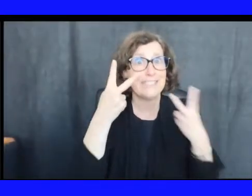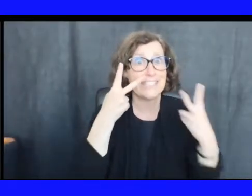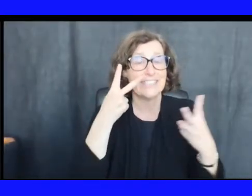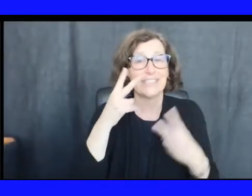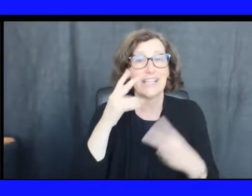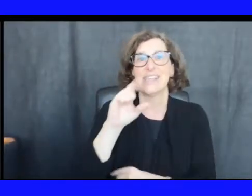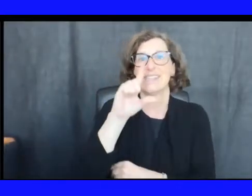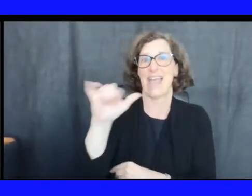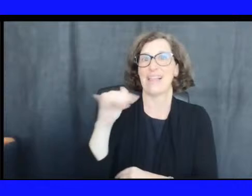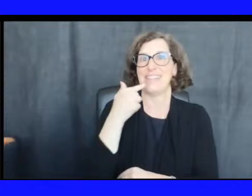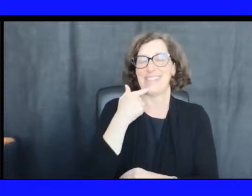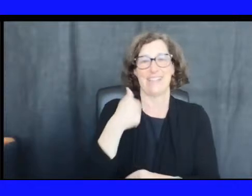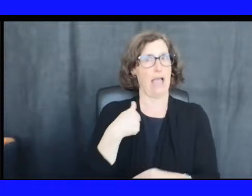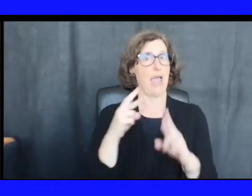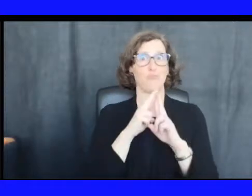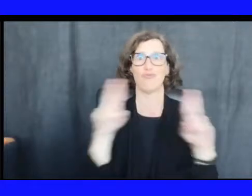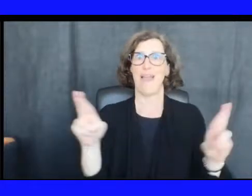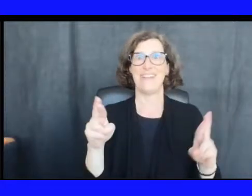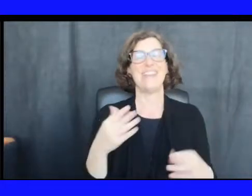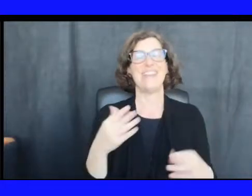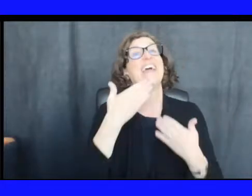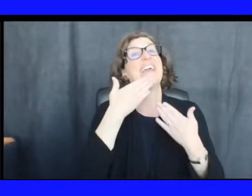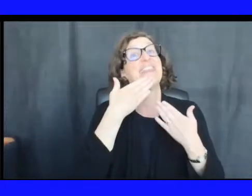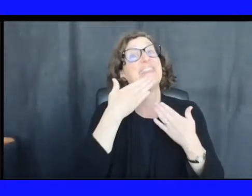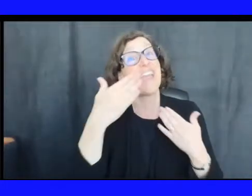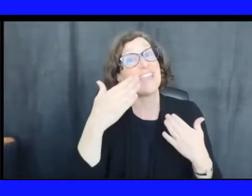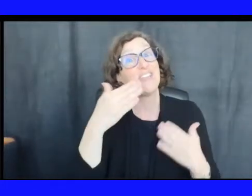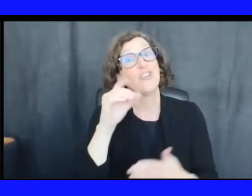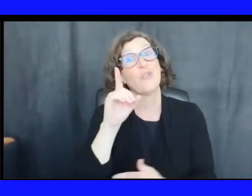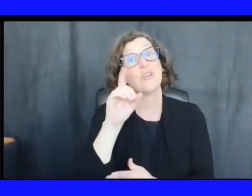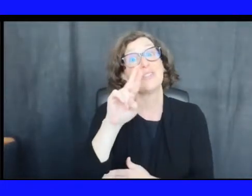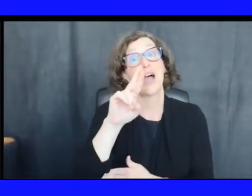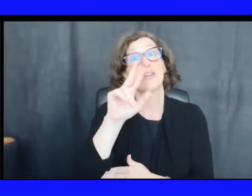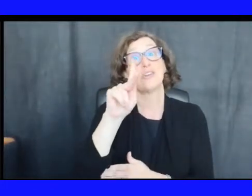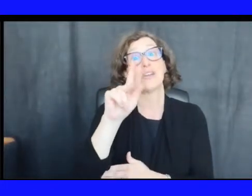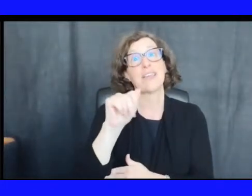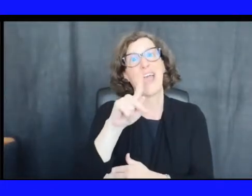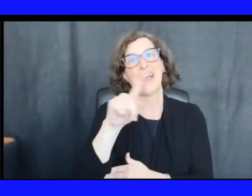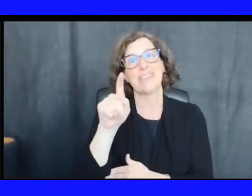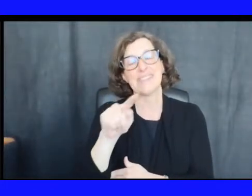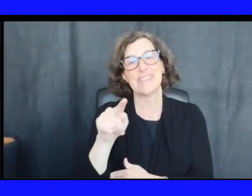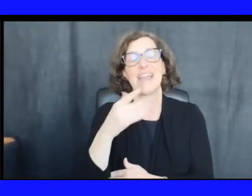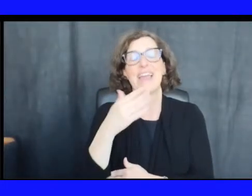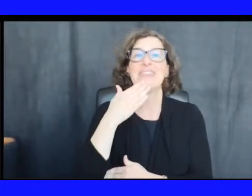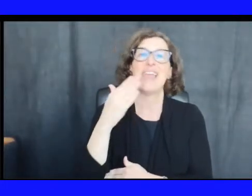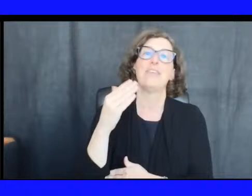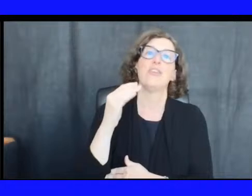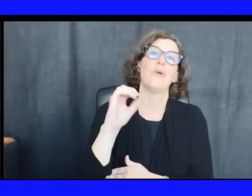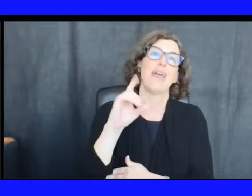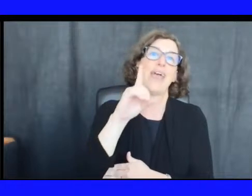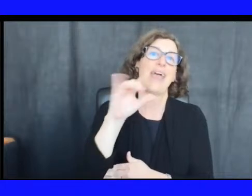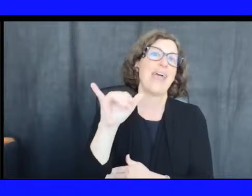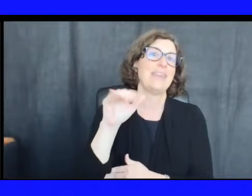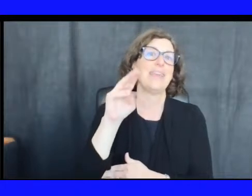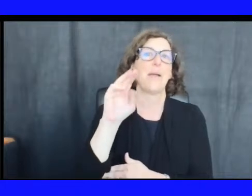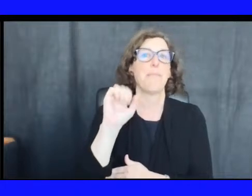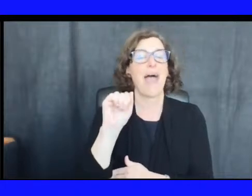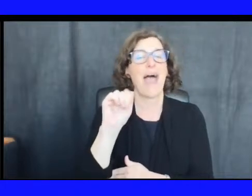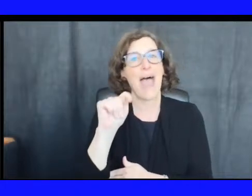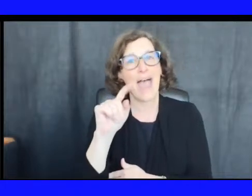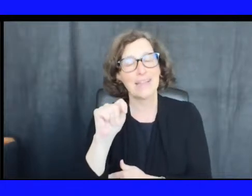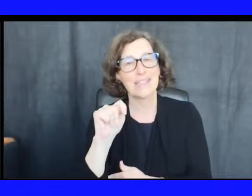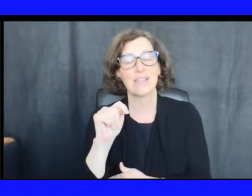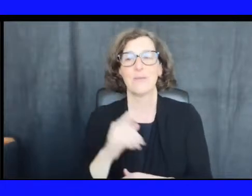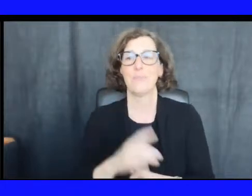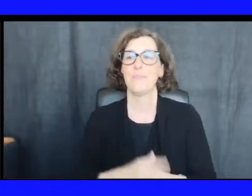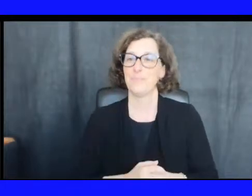any old business that we should discuss for the strategic planning? No. New business? I think hearing none,